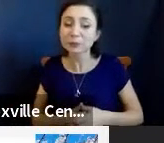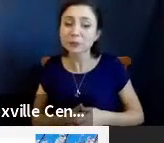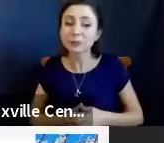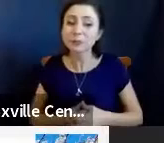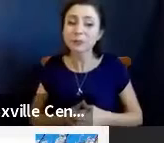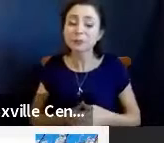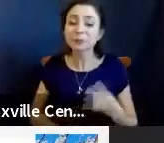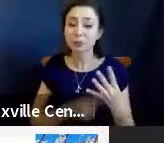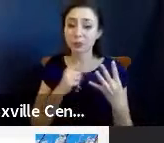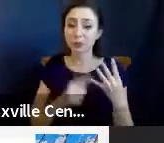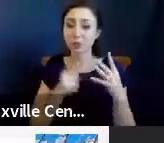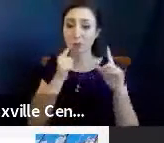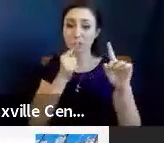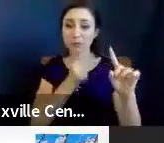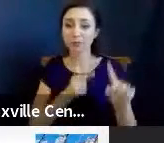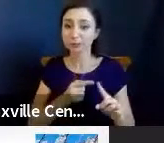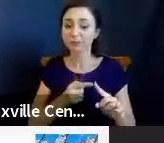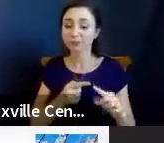benchmark, healthcare